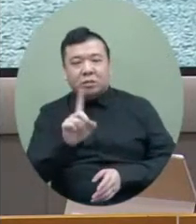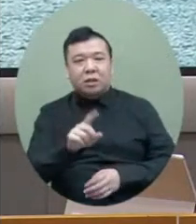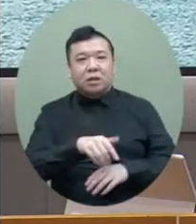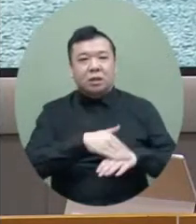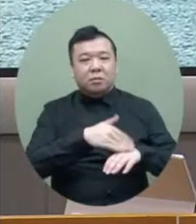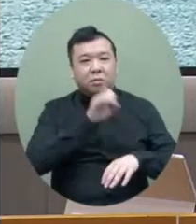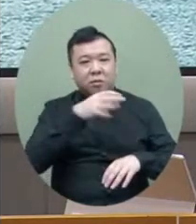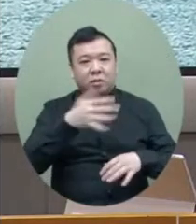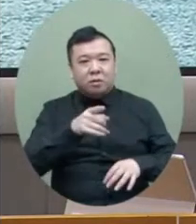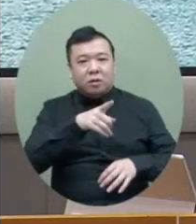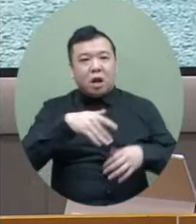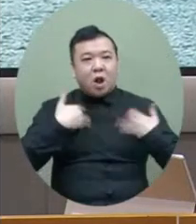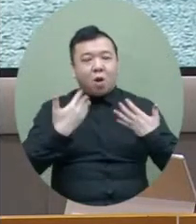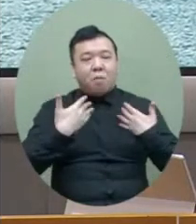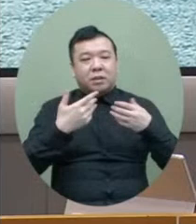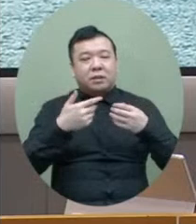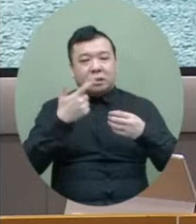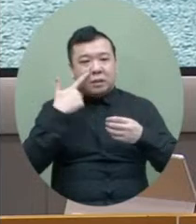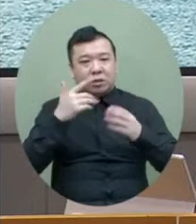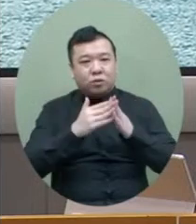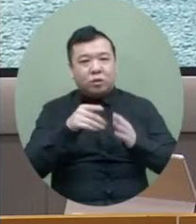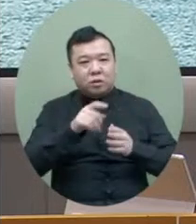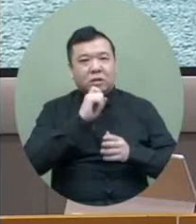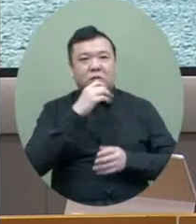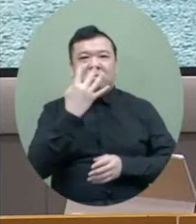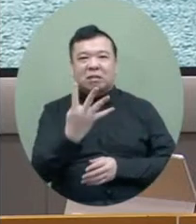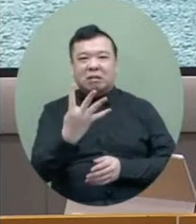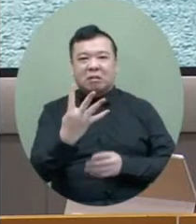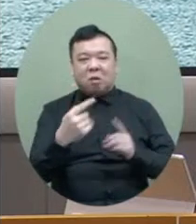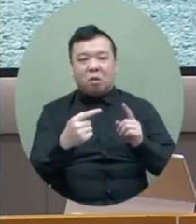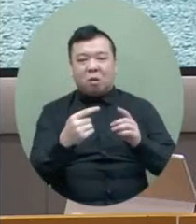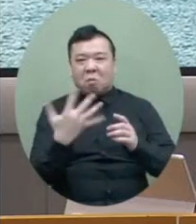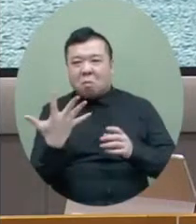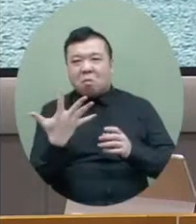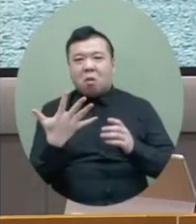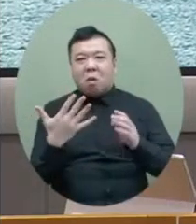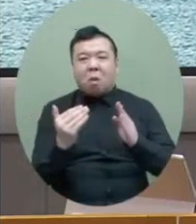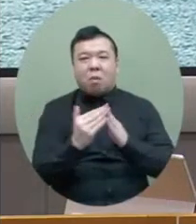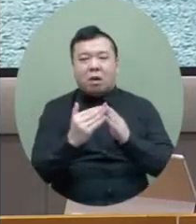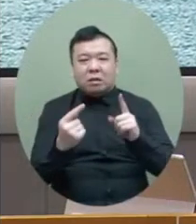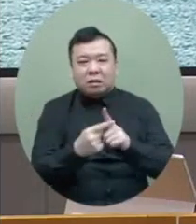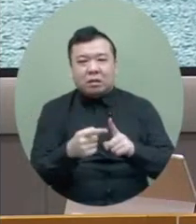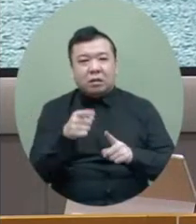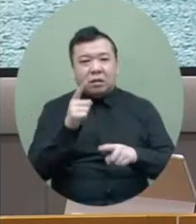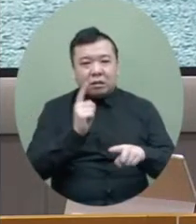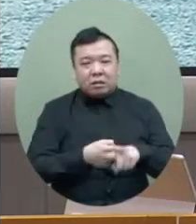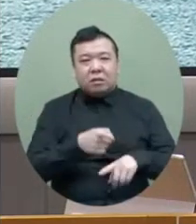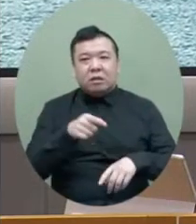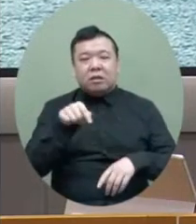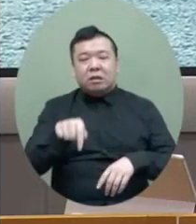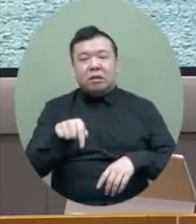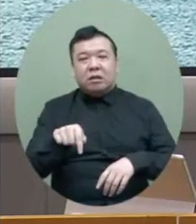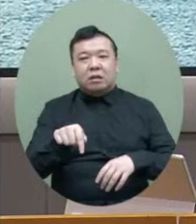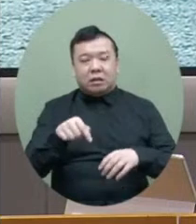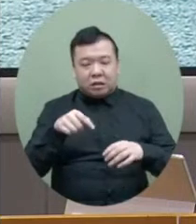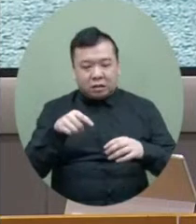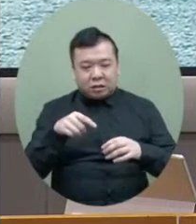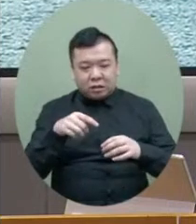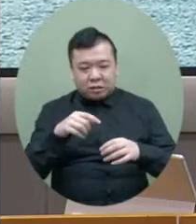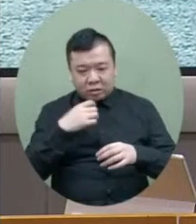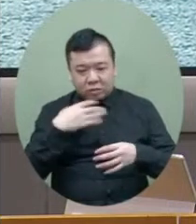For example, there's 1 case in Lok Yang San Chun. There was 4 to 5 family